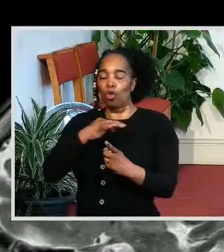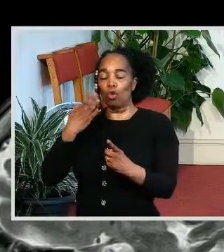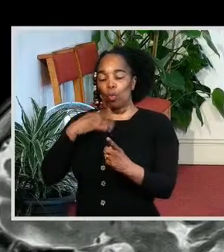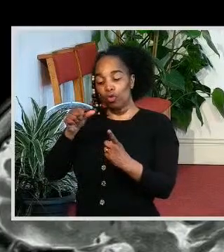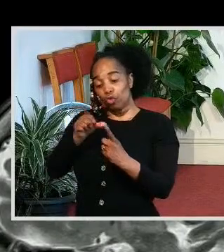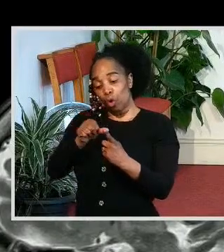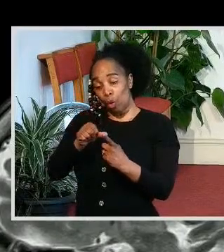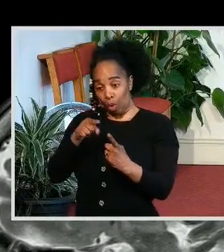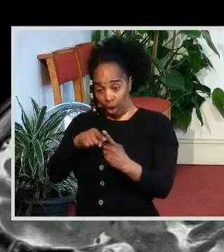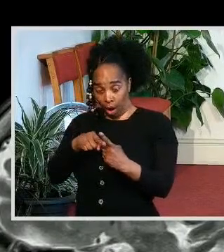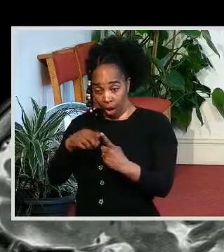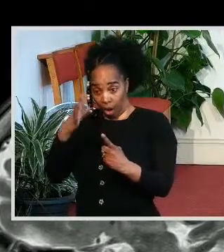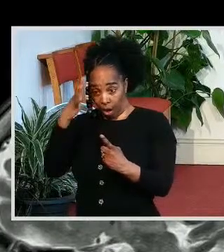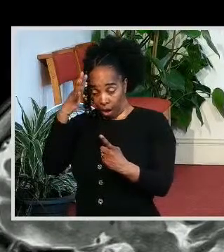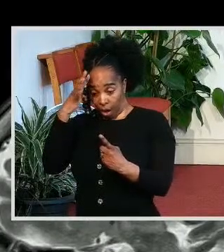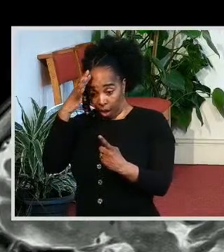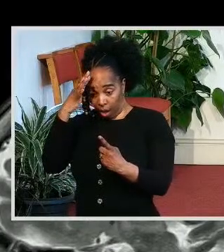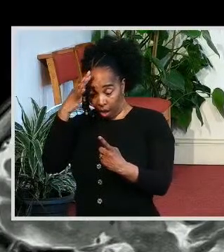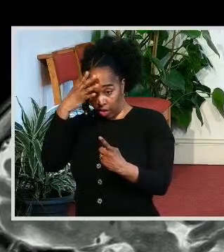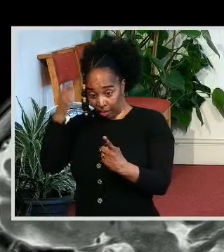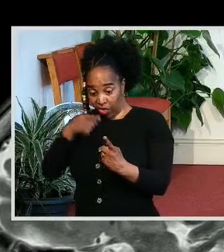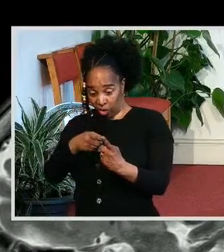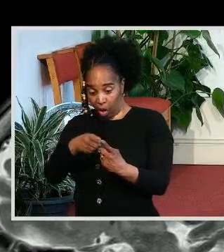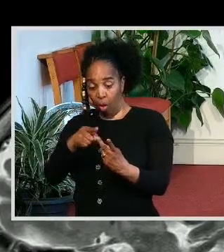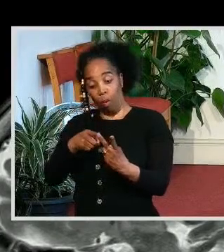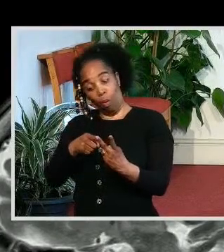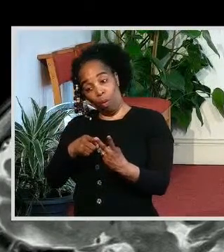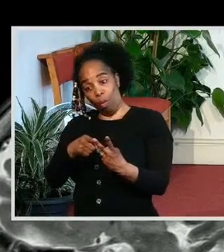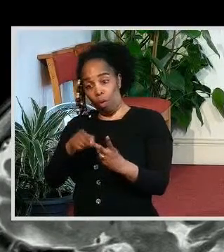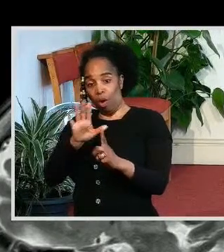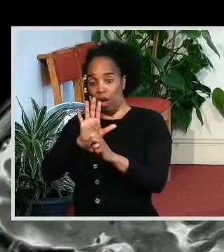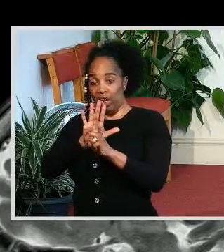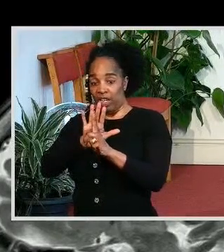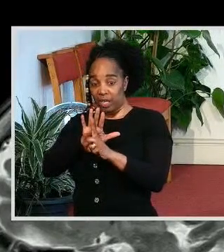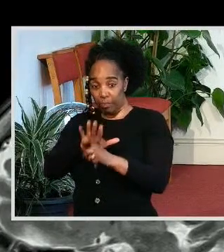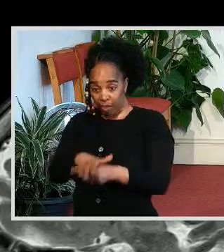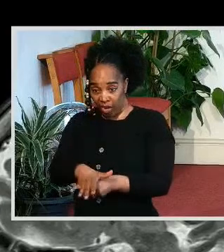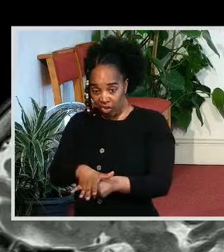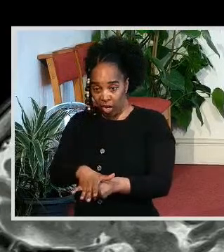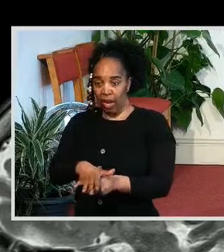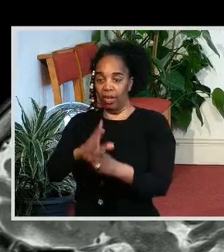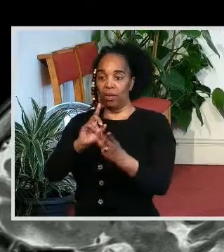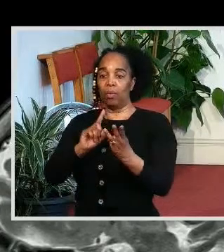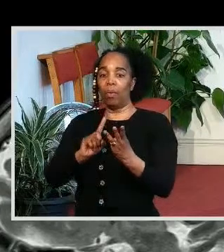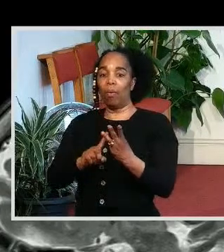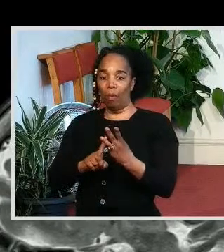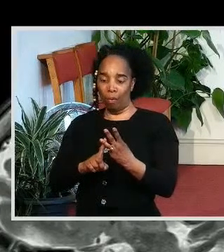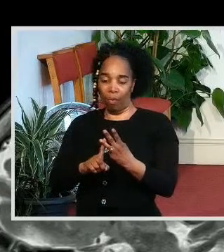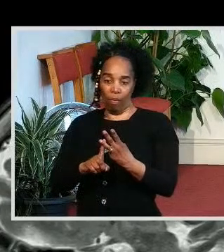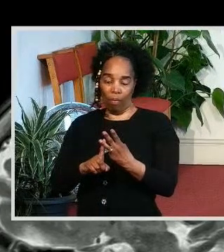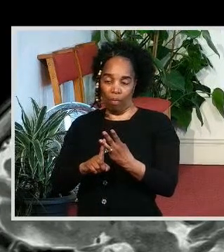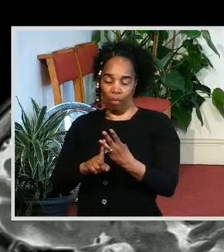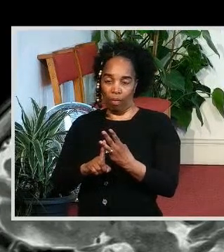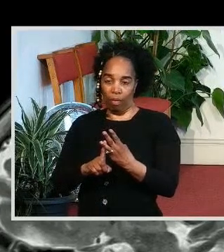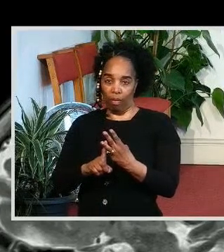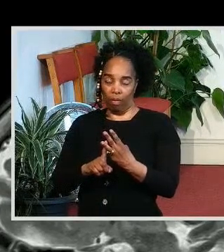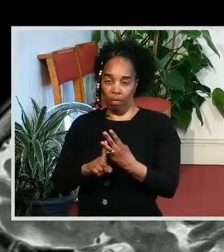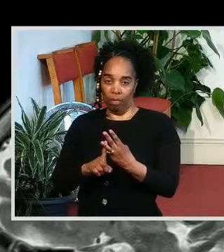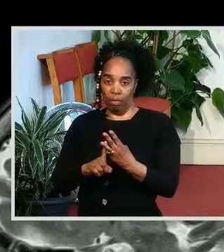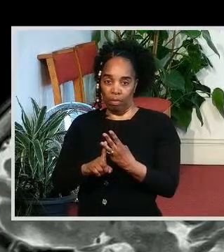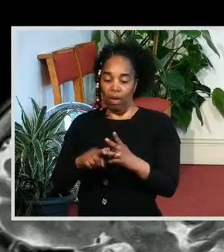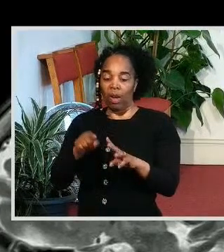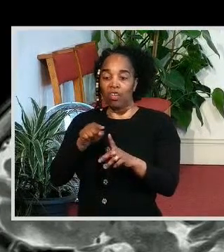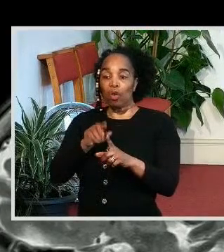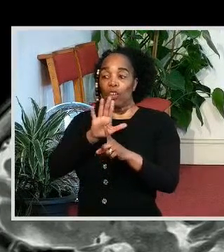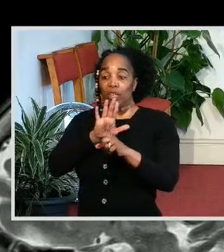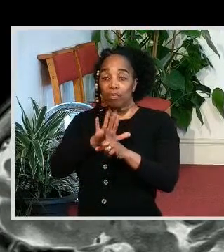So depression is one of the most common things that can be confused with dementia, and this is this is more common. This